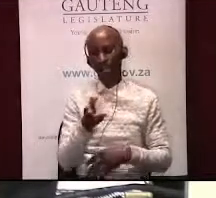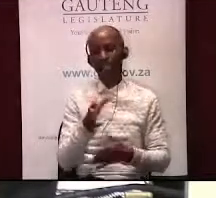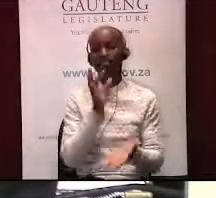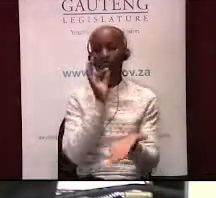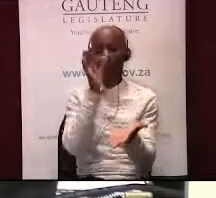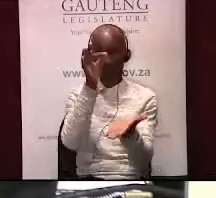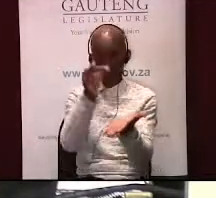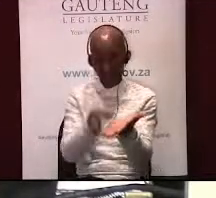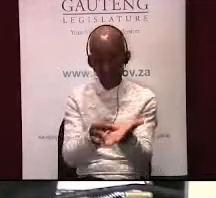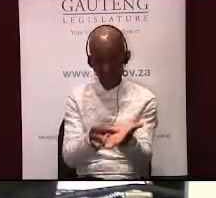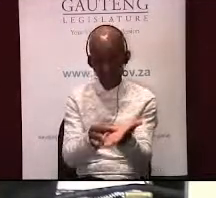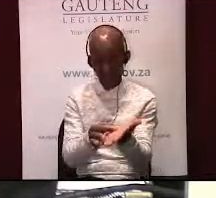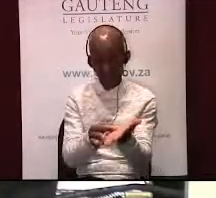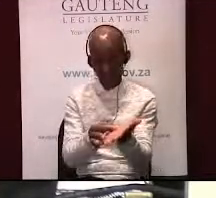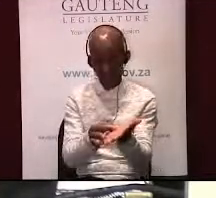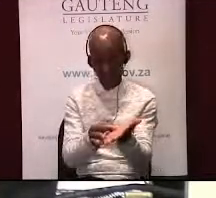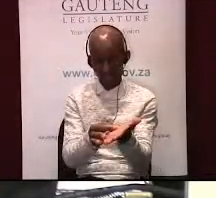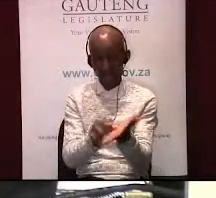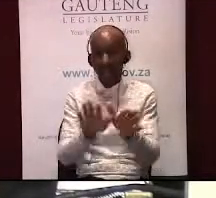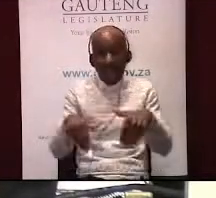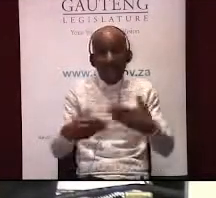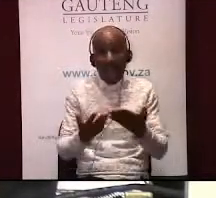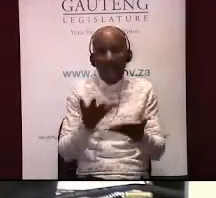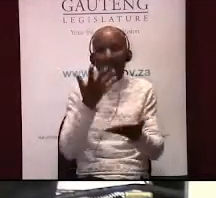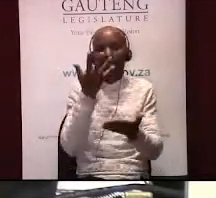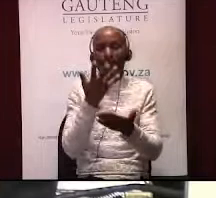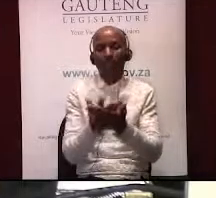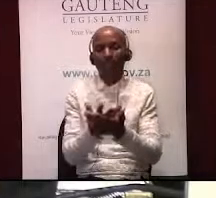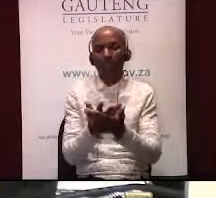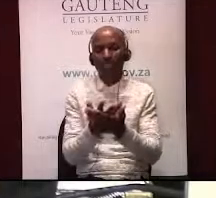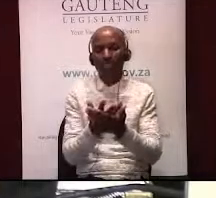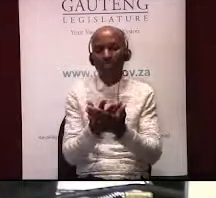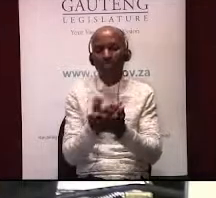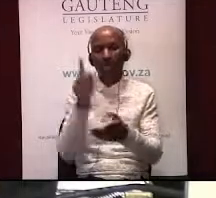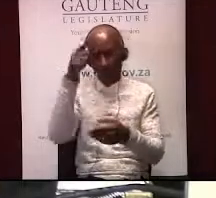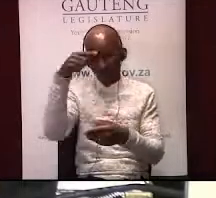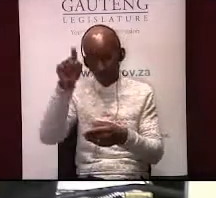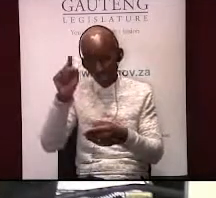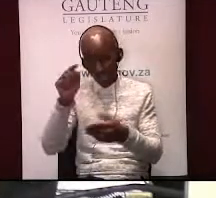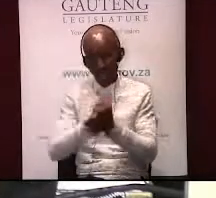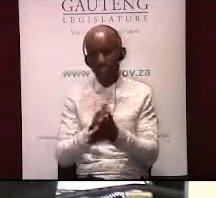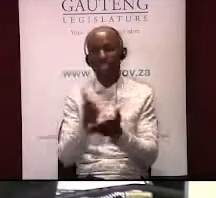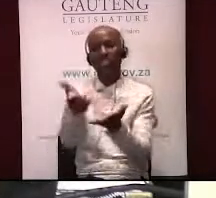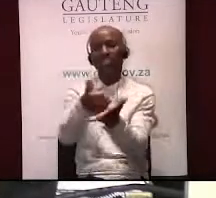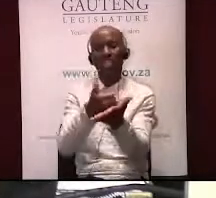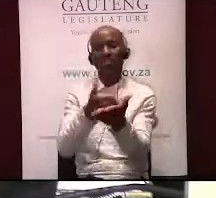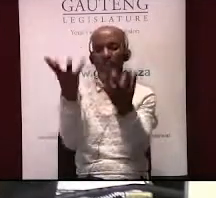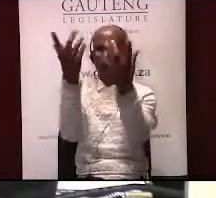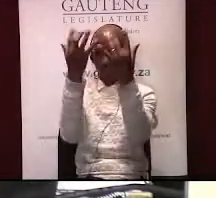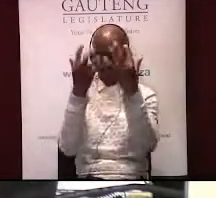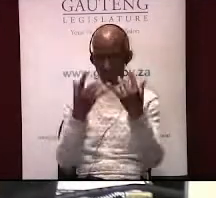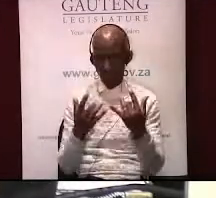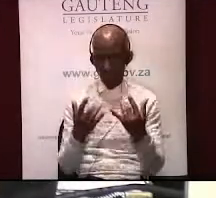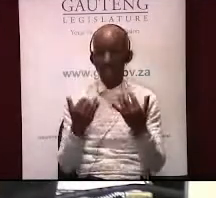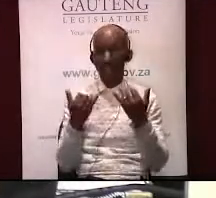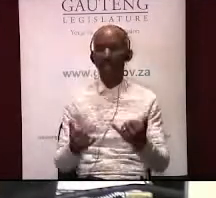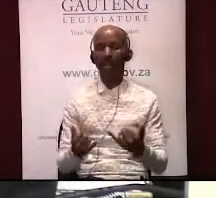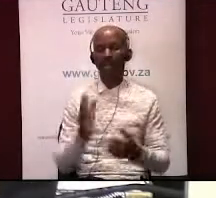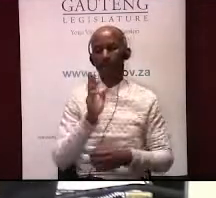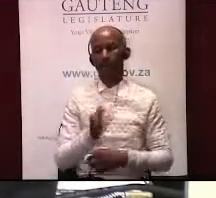recommend on how they should appropriate their budgets. We